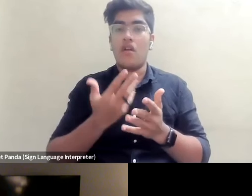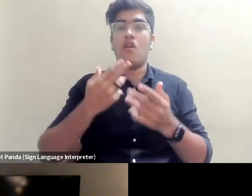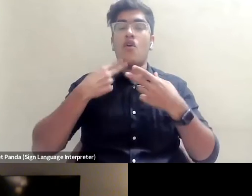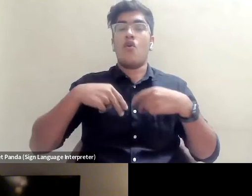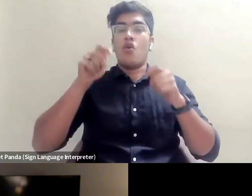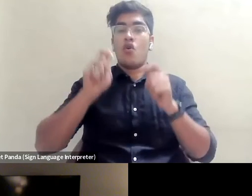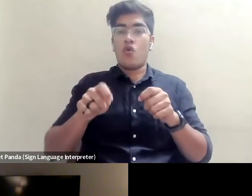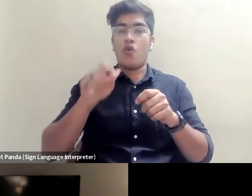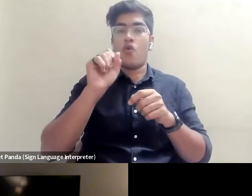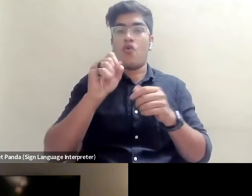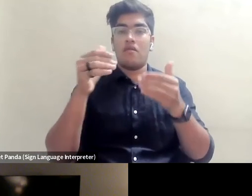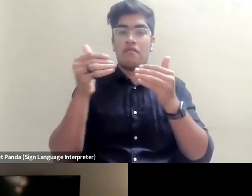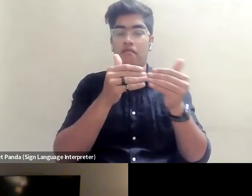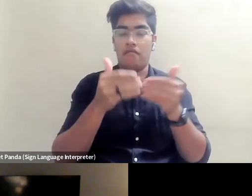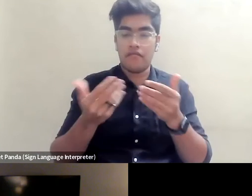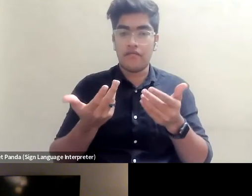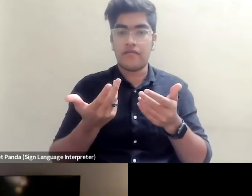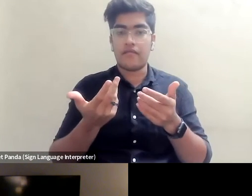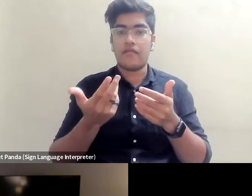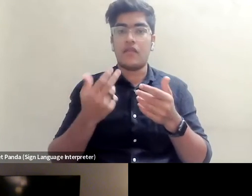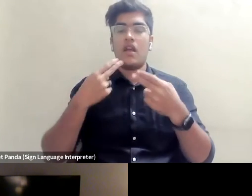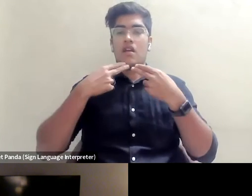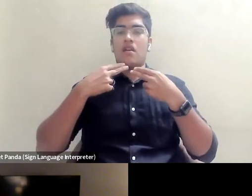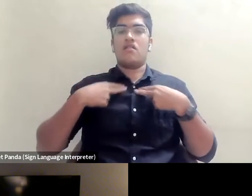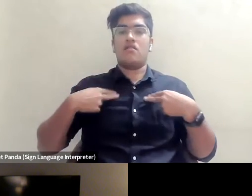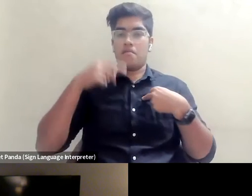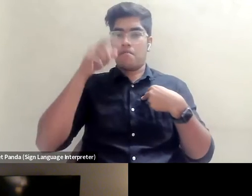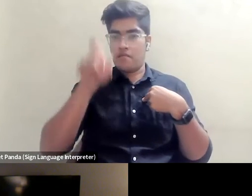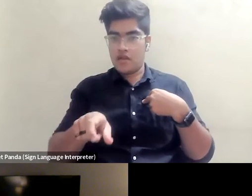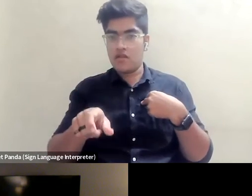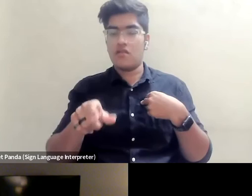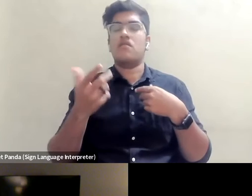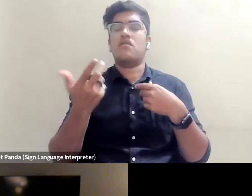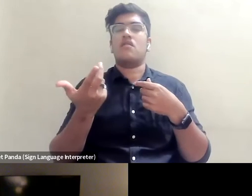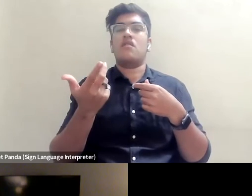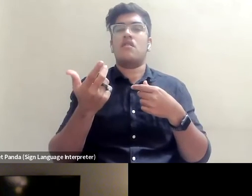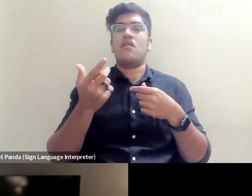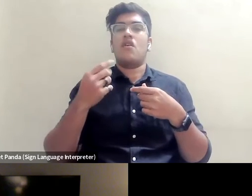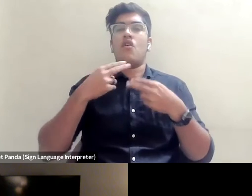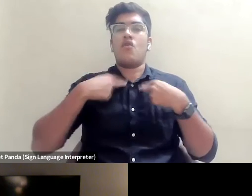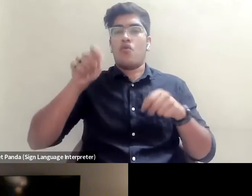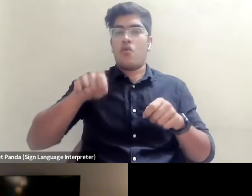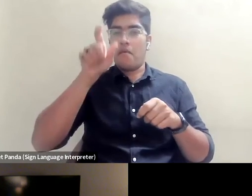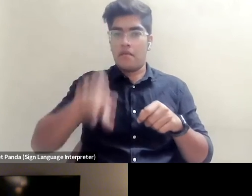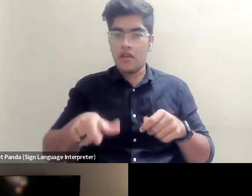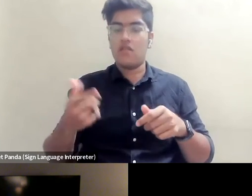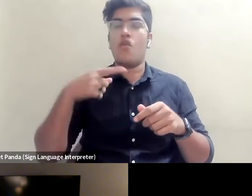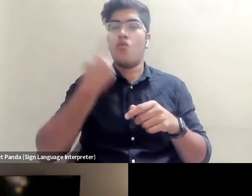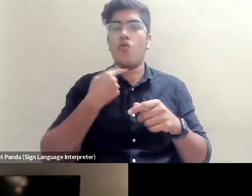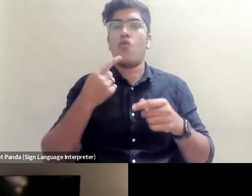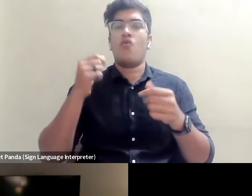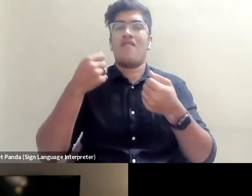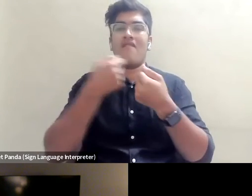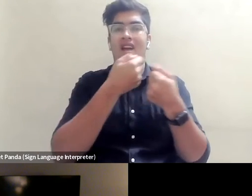interactions between judges and litigants and lawyers who are all involved in fighting